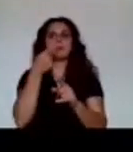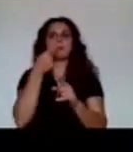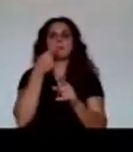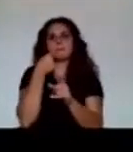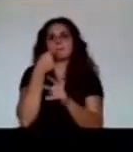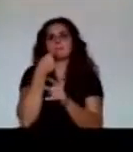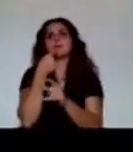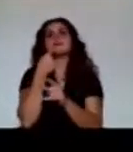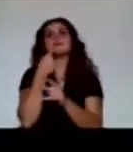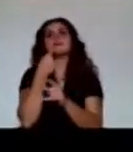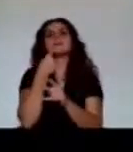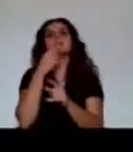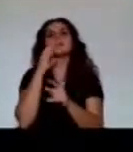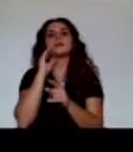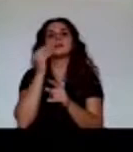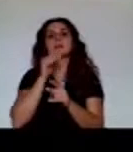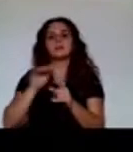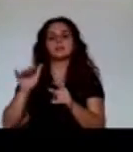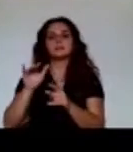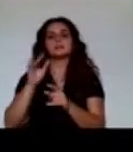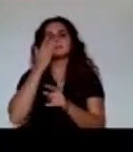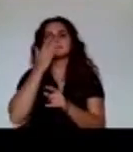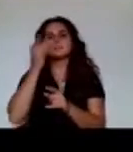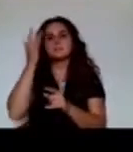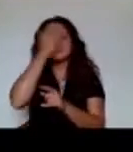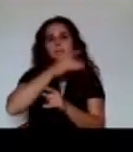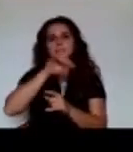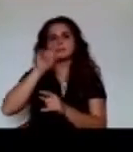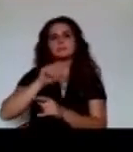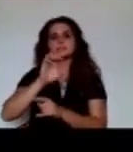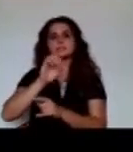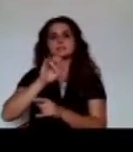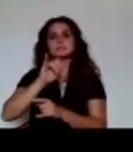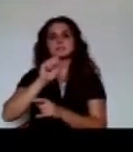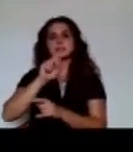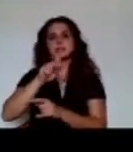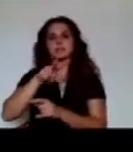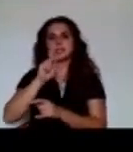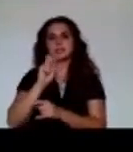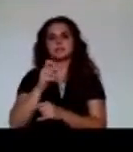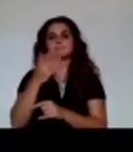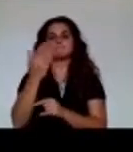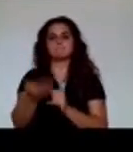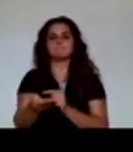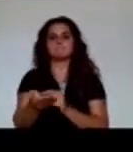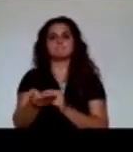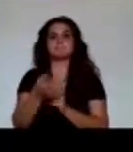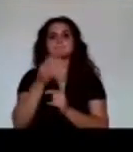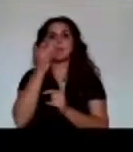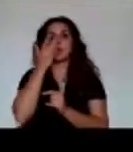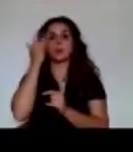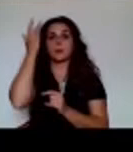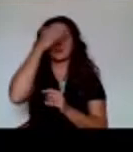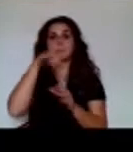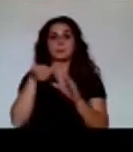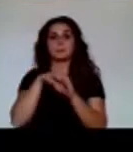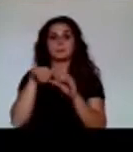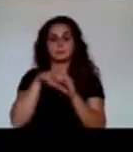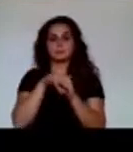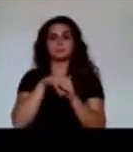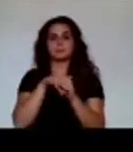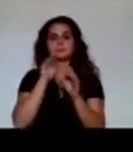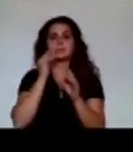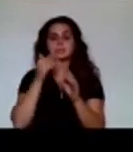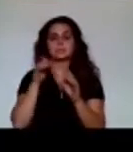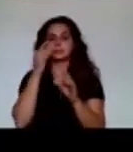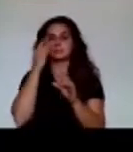our Black and Roma participants? So the Black participants, the Black children,